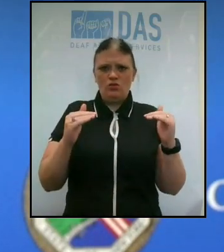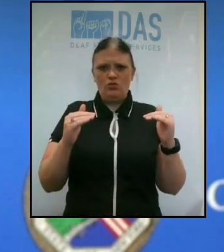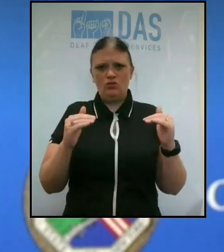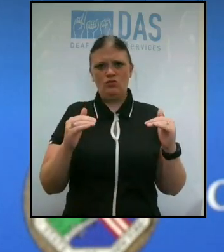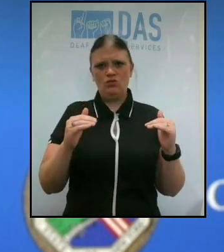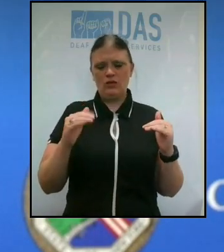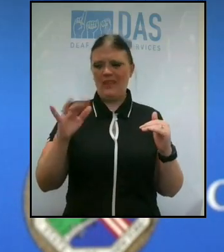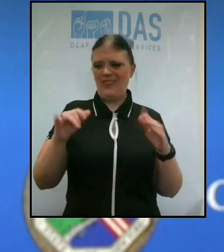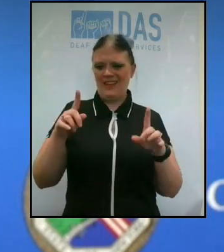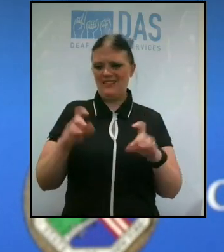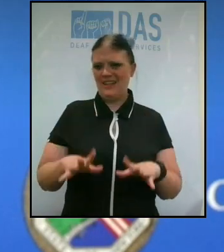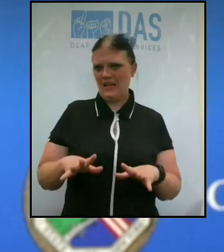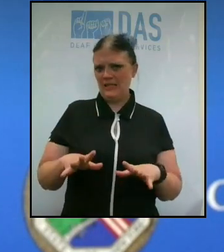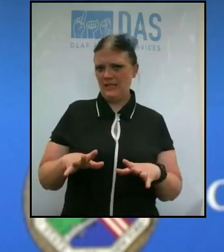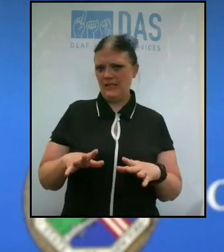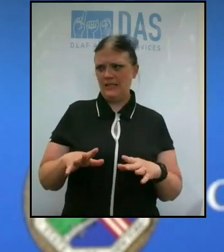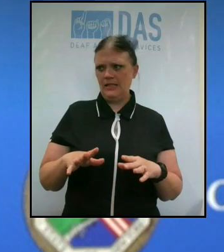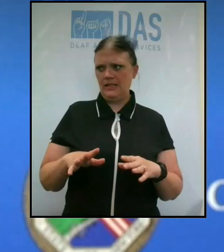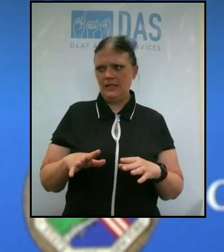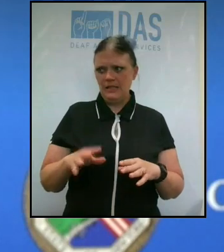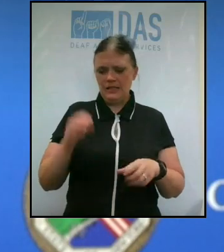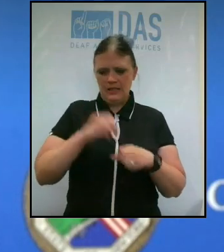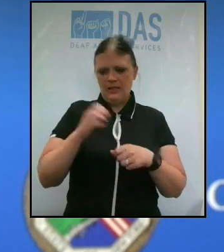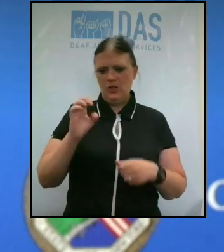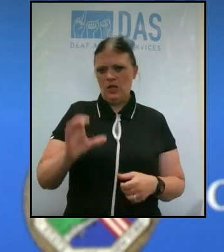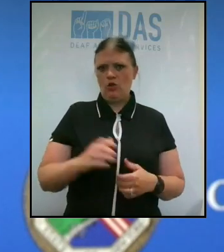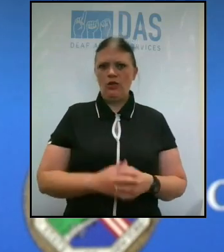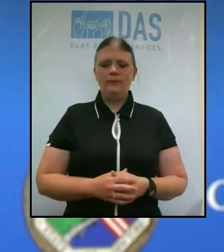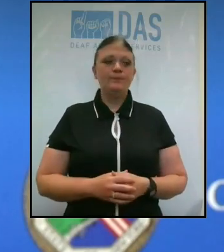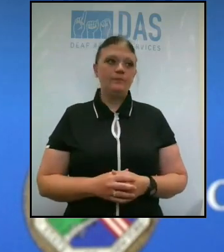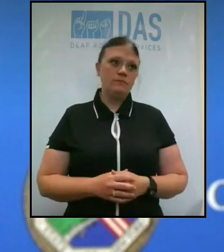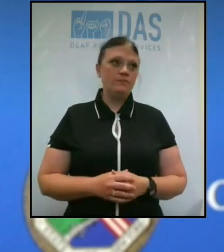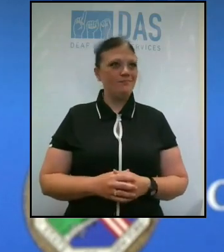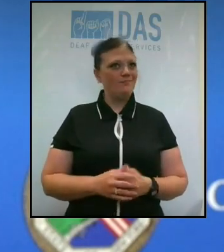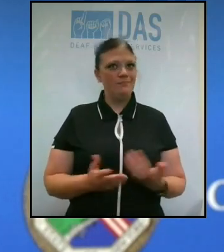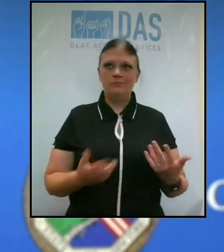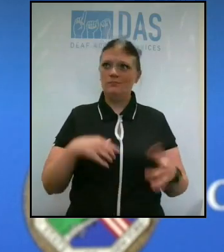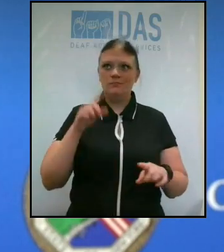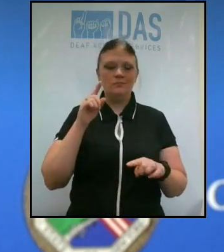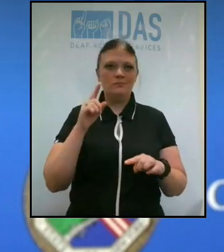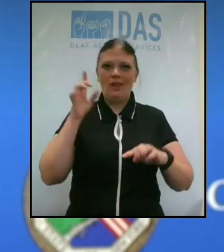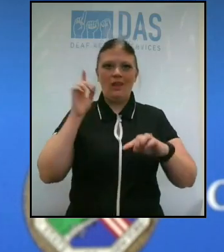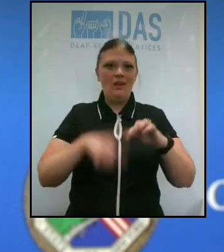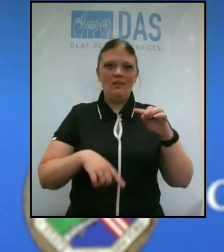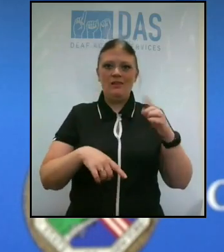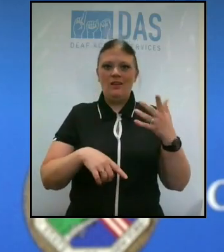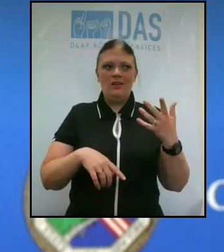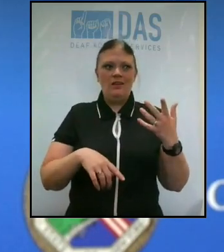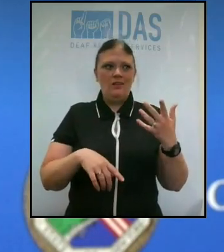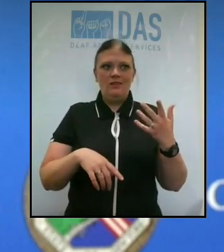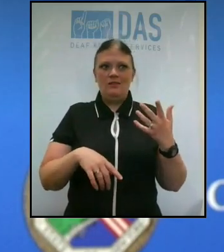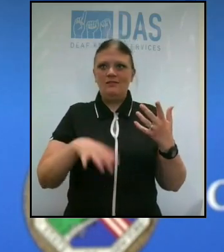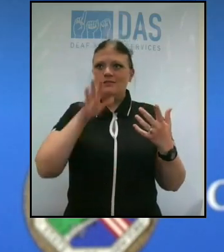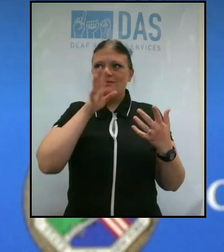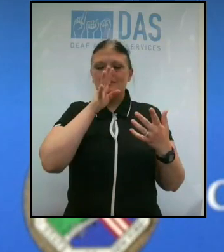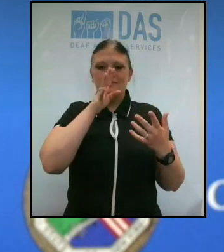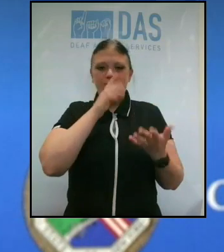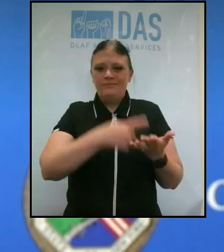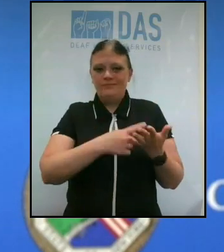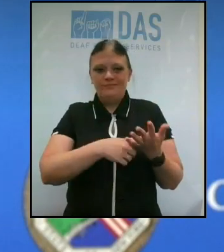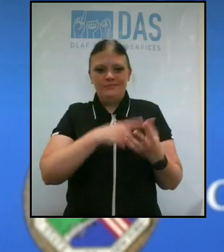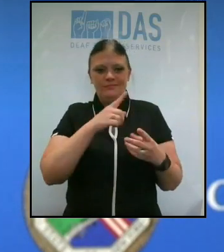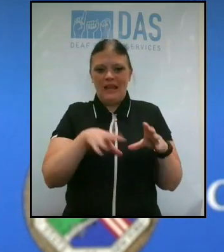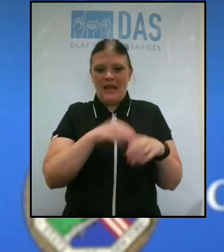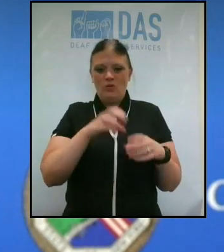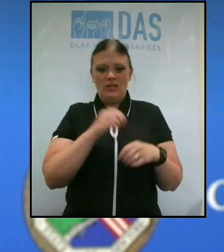antibody testing at labs in Erie County? I cannot speak for those outside of the Erie County Department of Health.